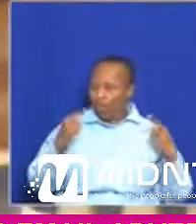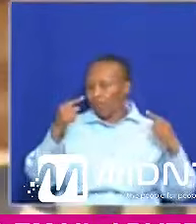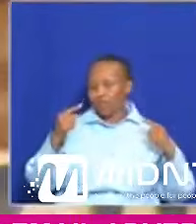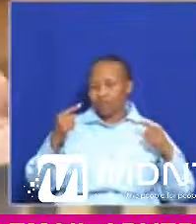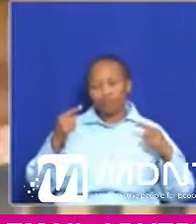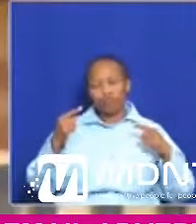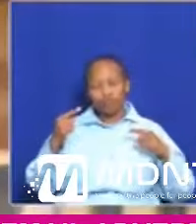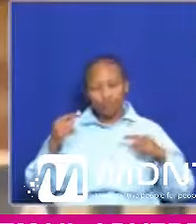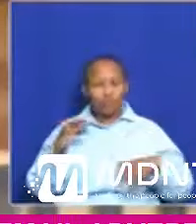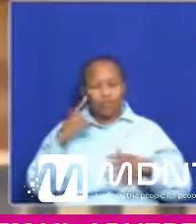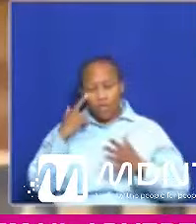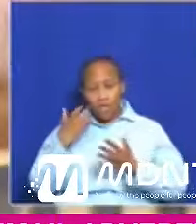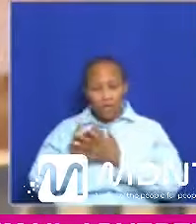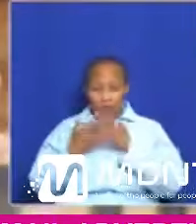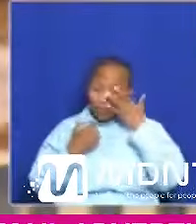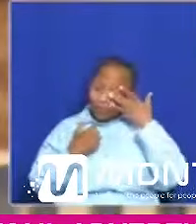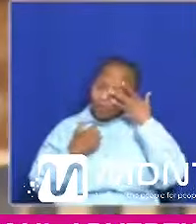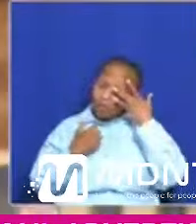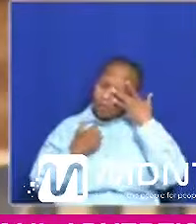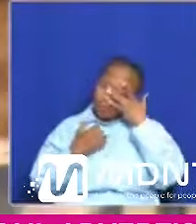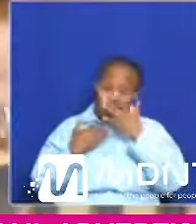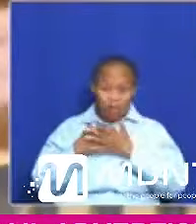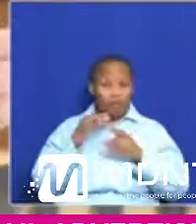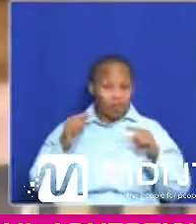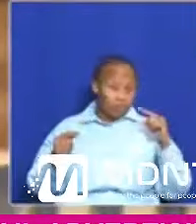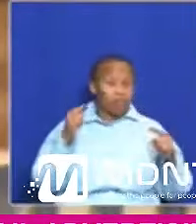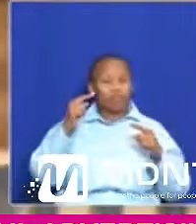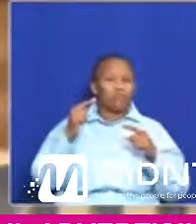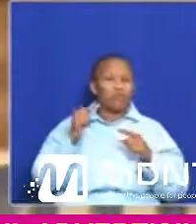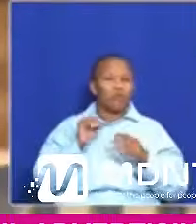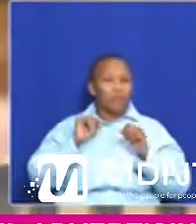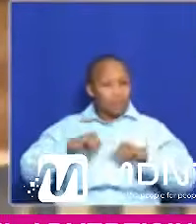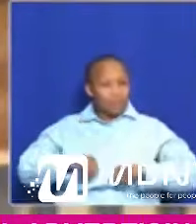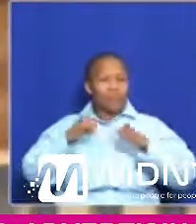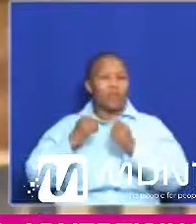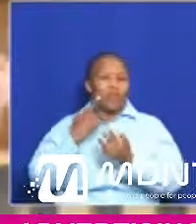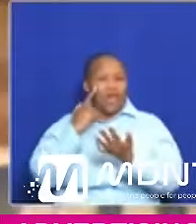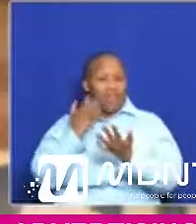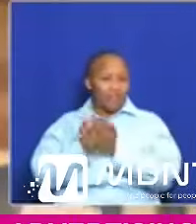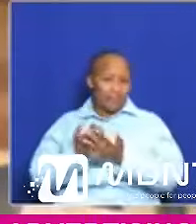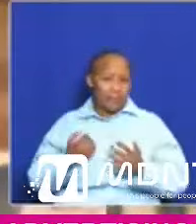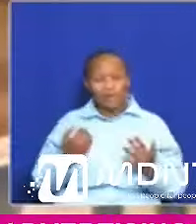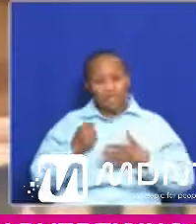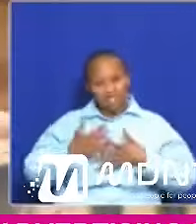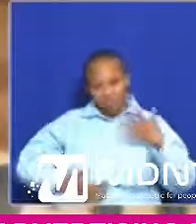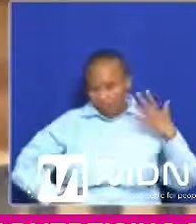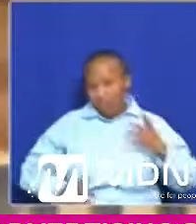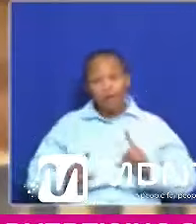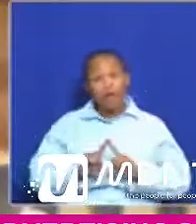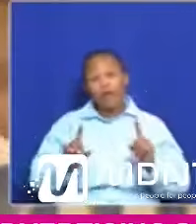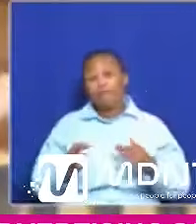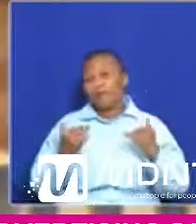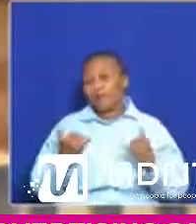to challenge inadmissible evidence, etc., etc. Now, those rights you cannot simply